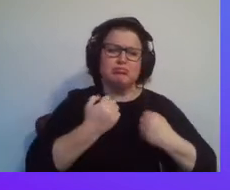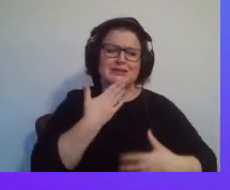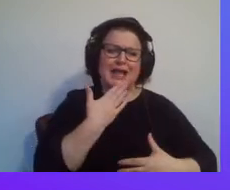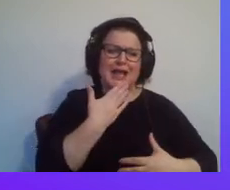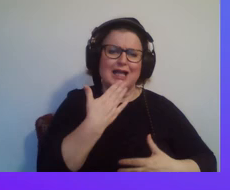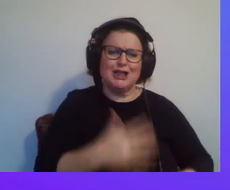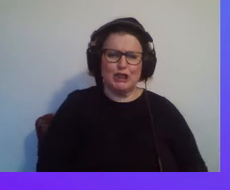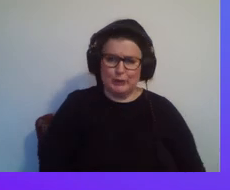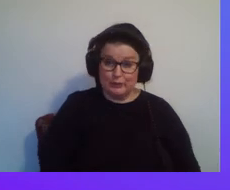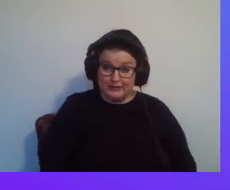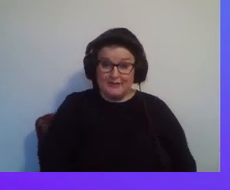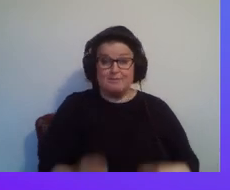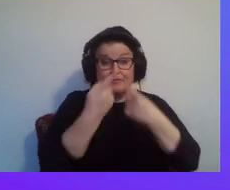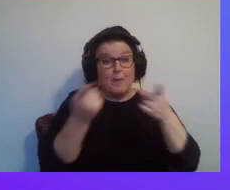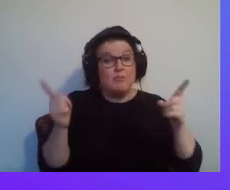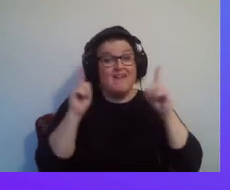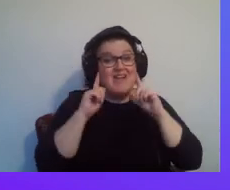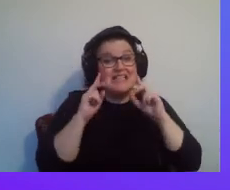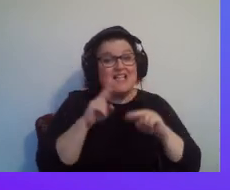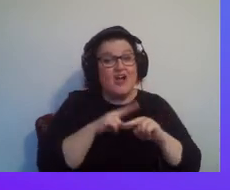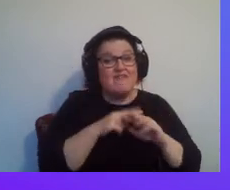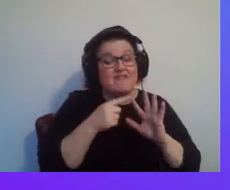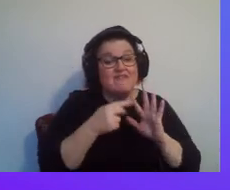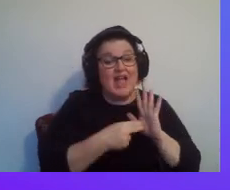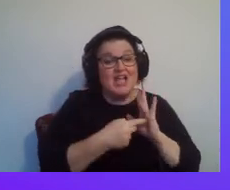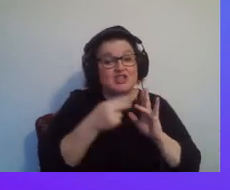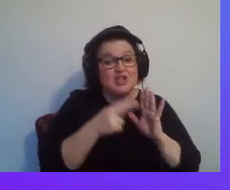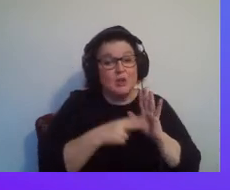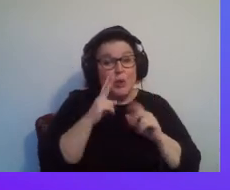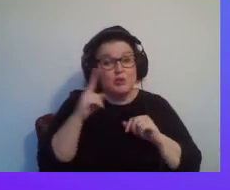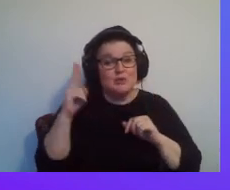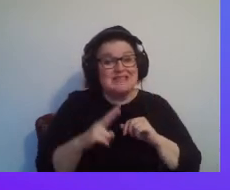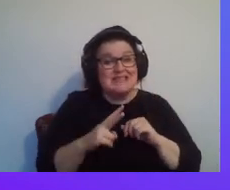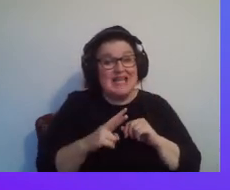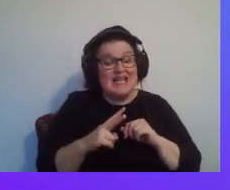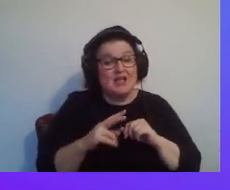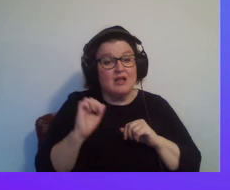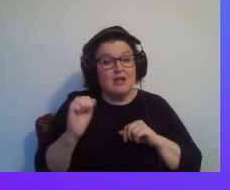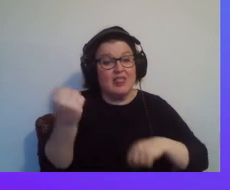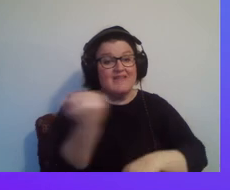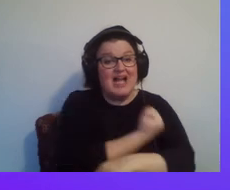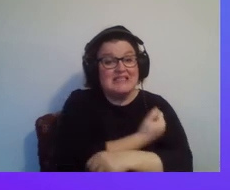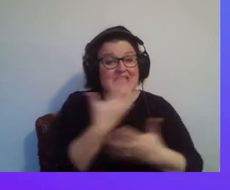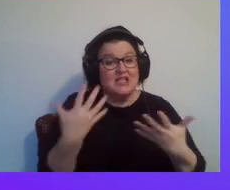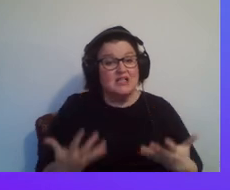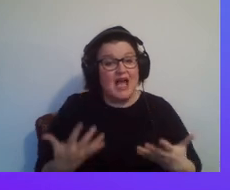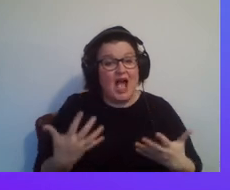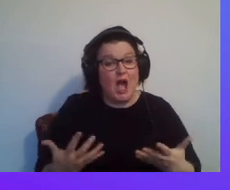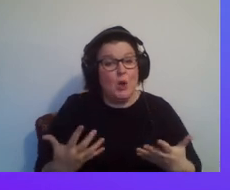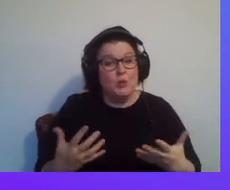Professor Fenton, that I want you to look in the immediacy, the vaccine now, but also